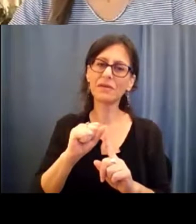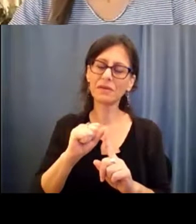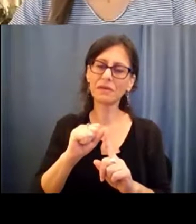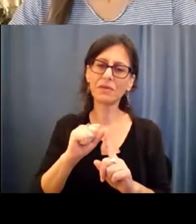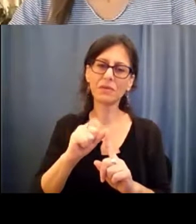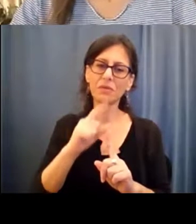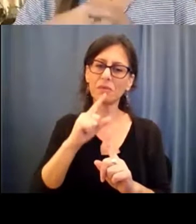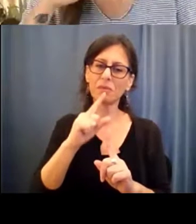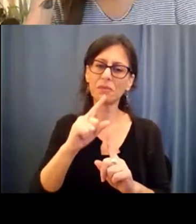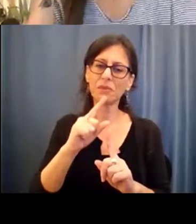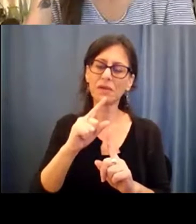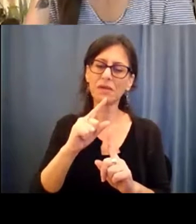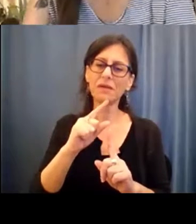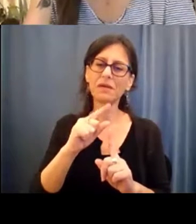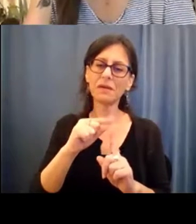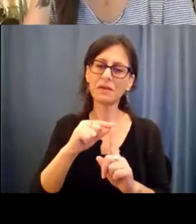industry.